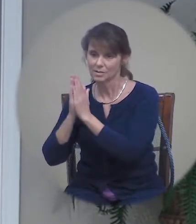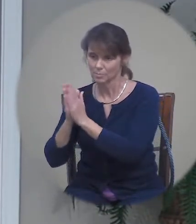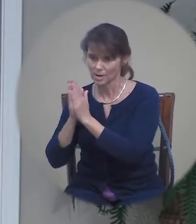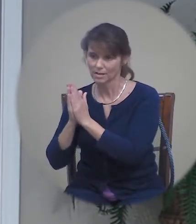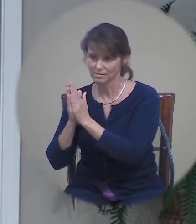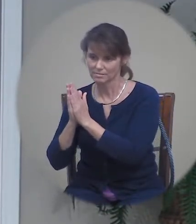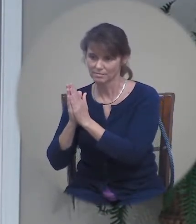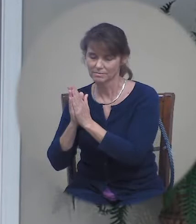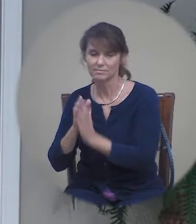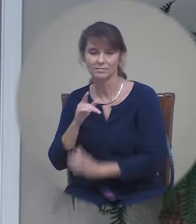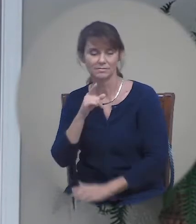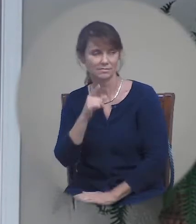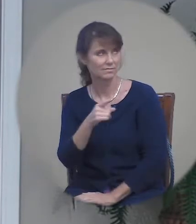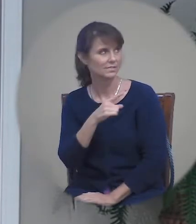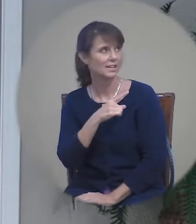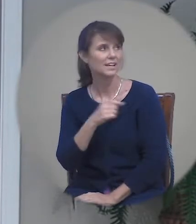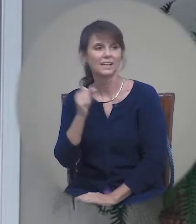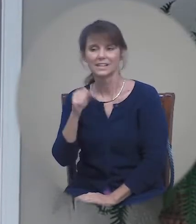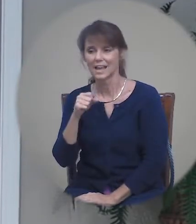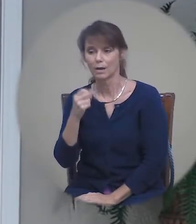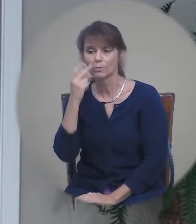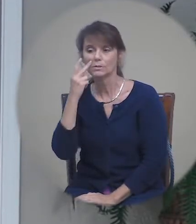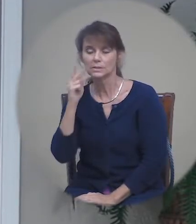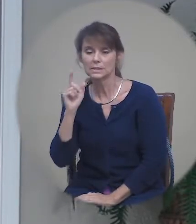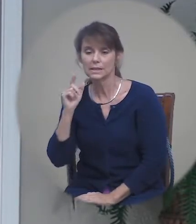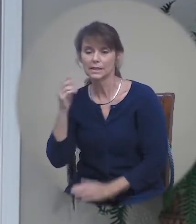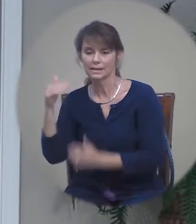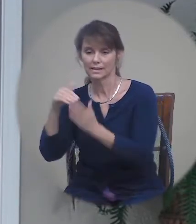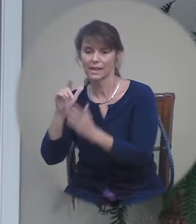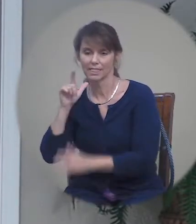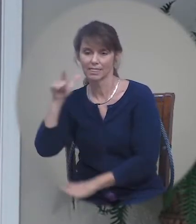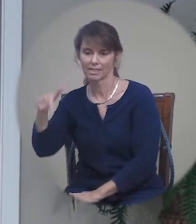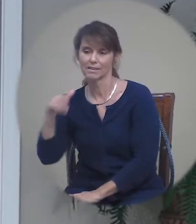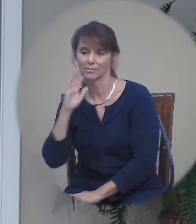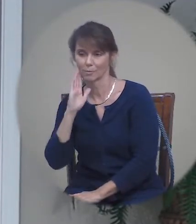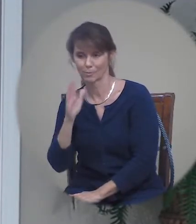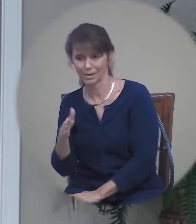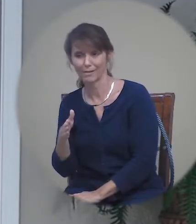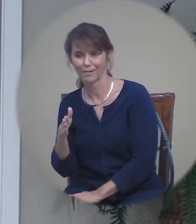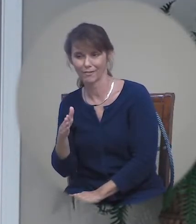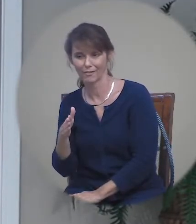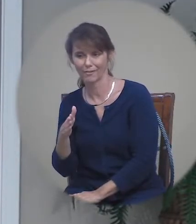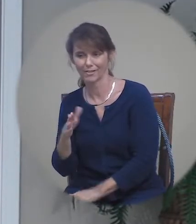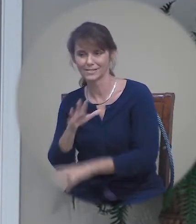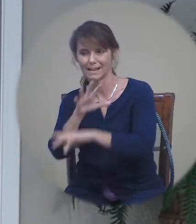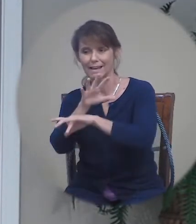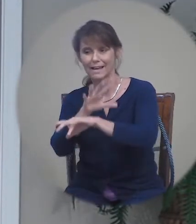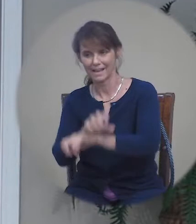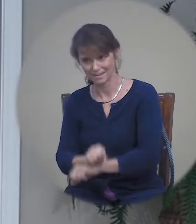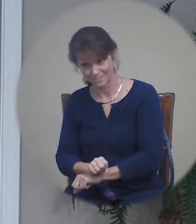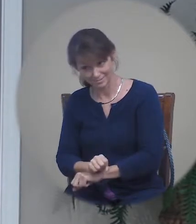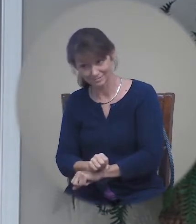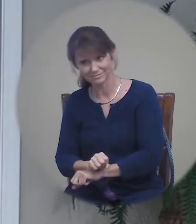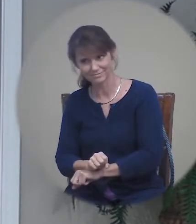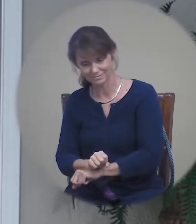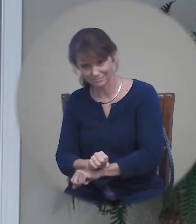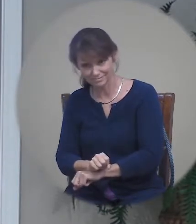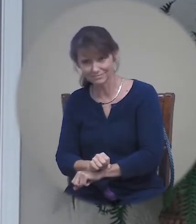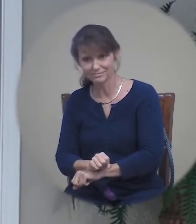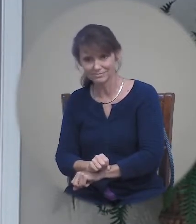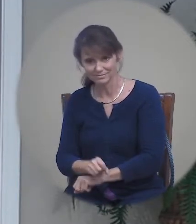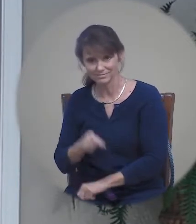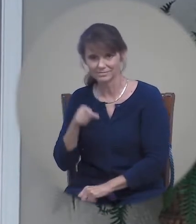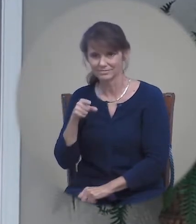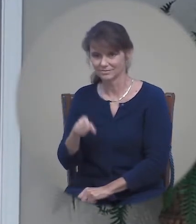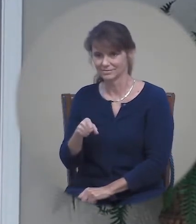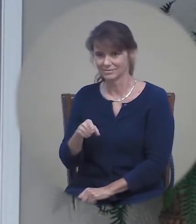repeating pattern, because we're going to see this later on when the emissary from Babylon comes. In the chronicler, he writes that